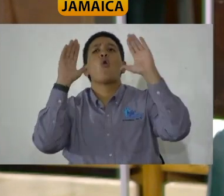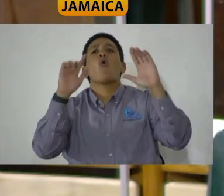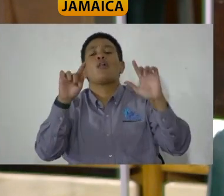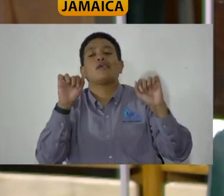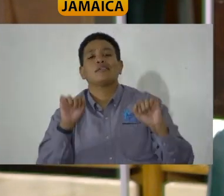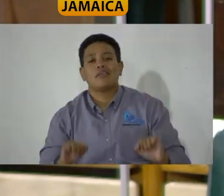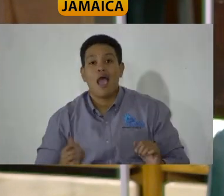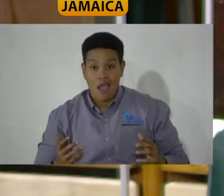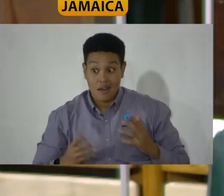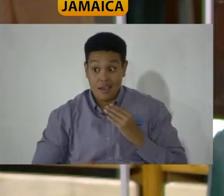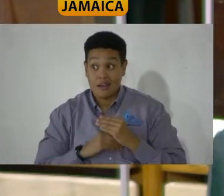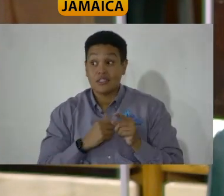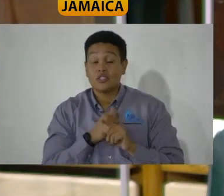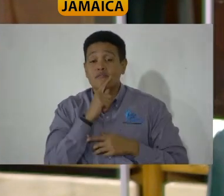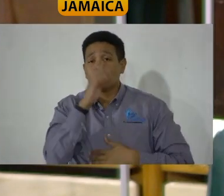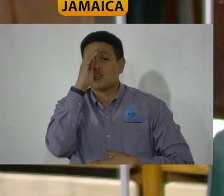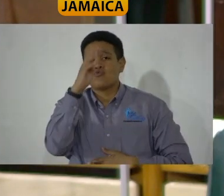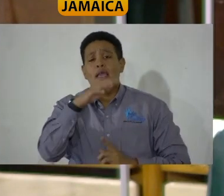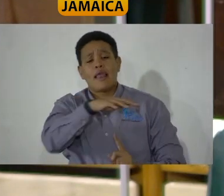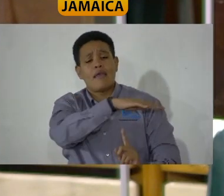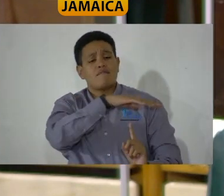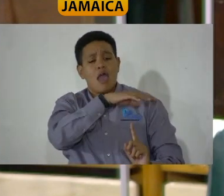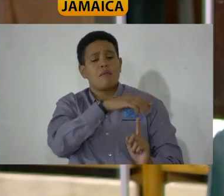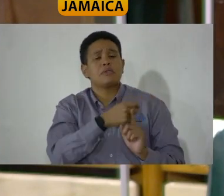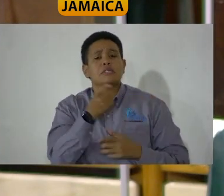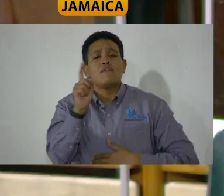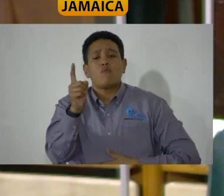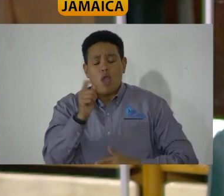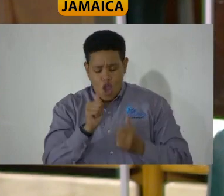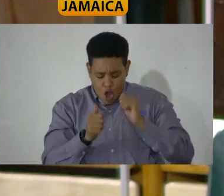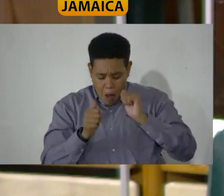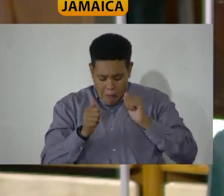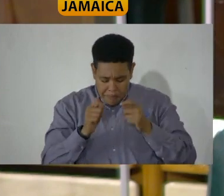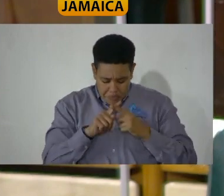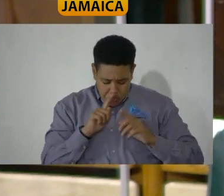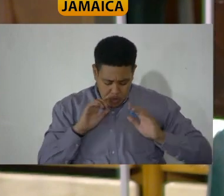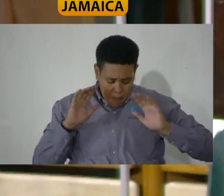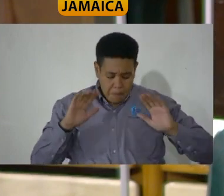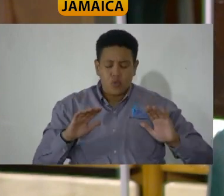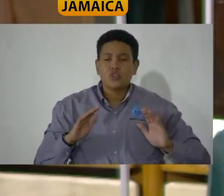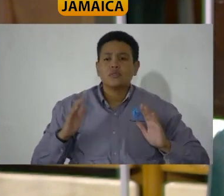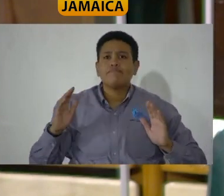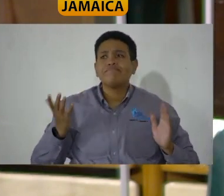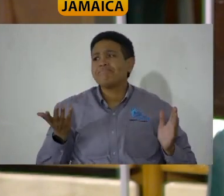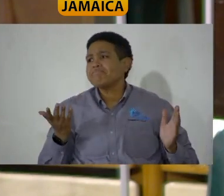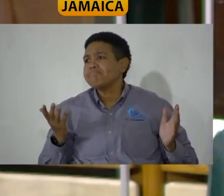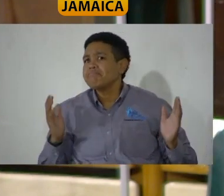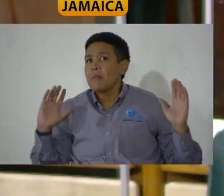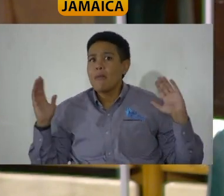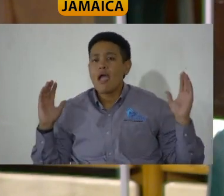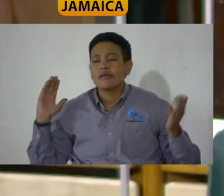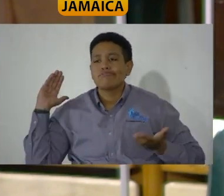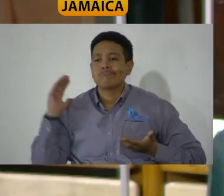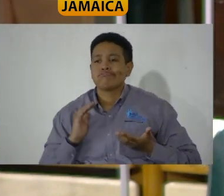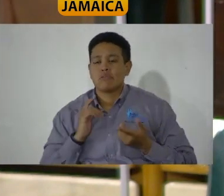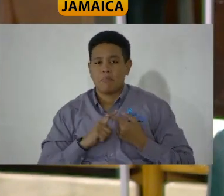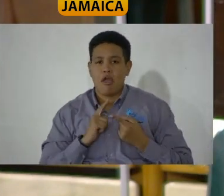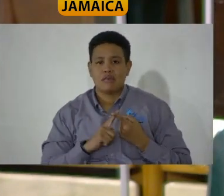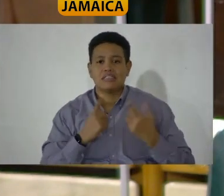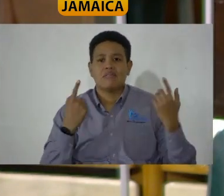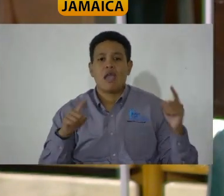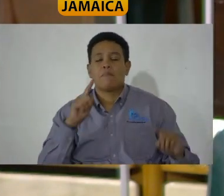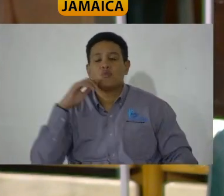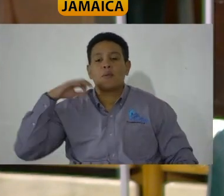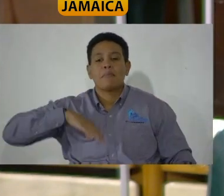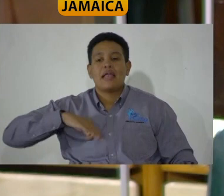can to create the environment where competition drives the market to redound positively, to the benefit